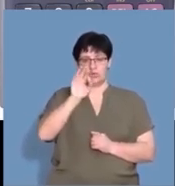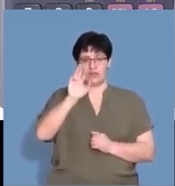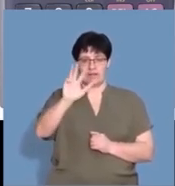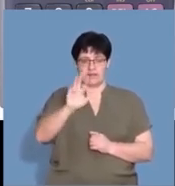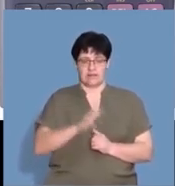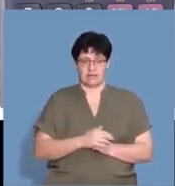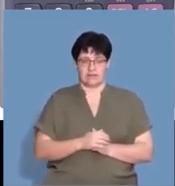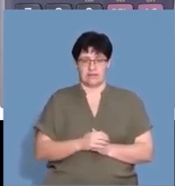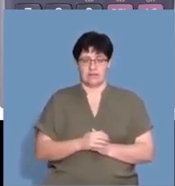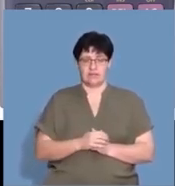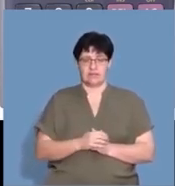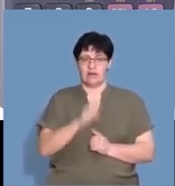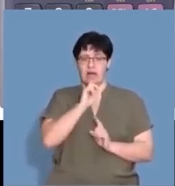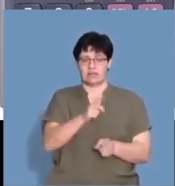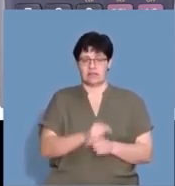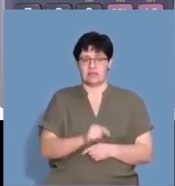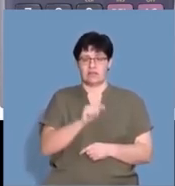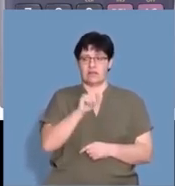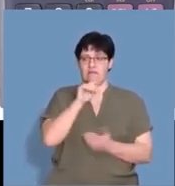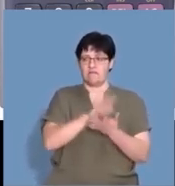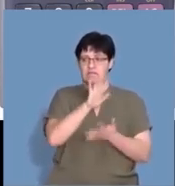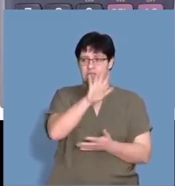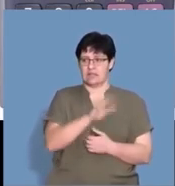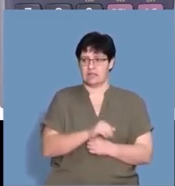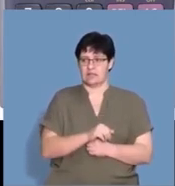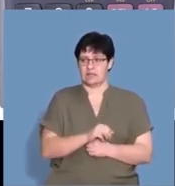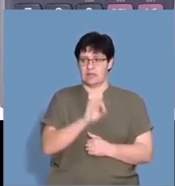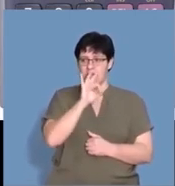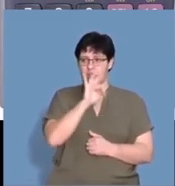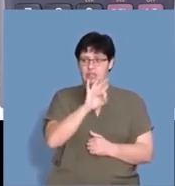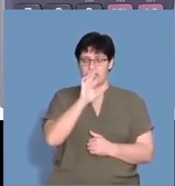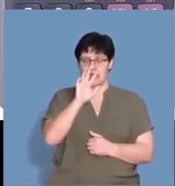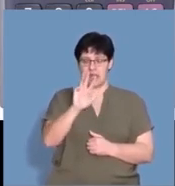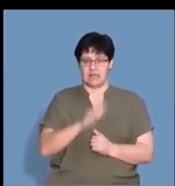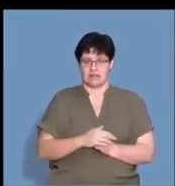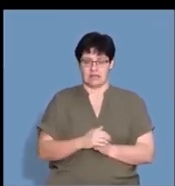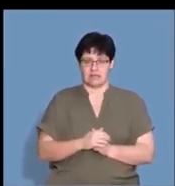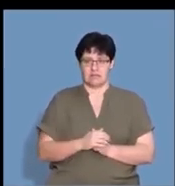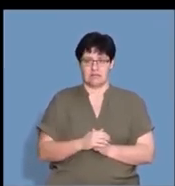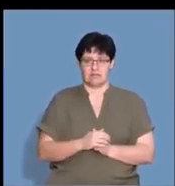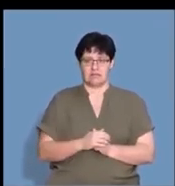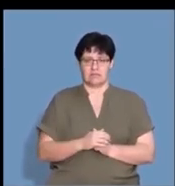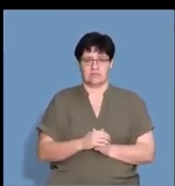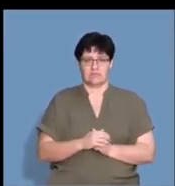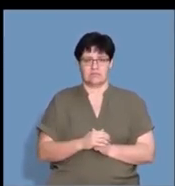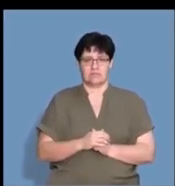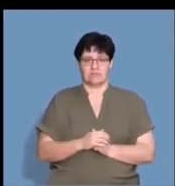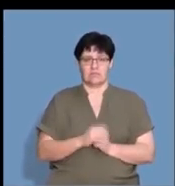28.239. Again, an answer of 15 Rand 39. So my answer